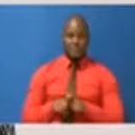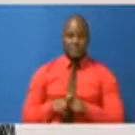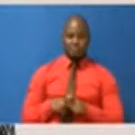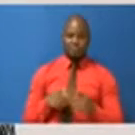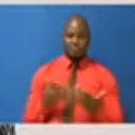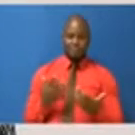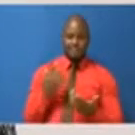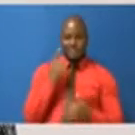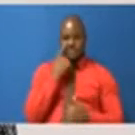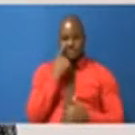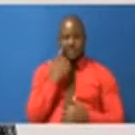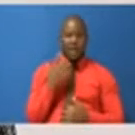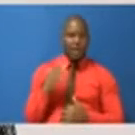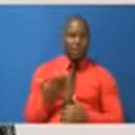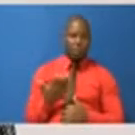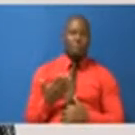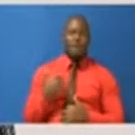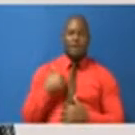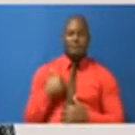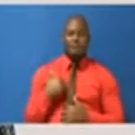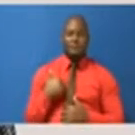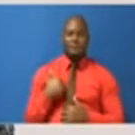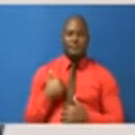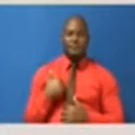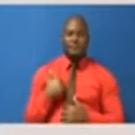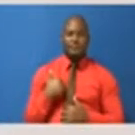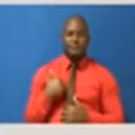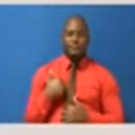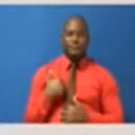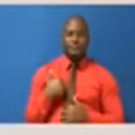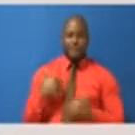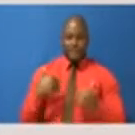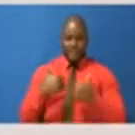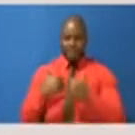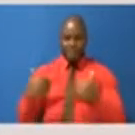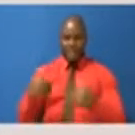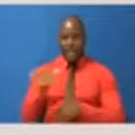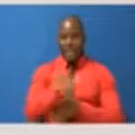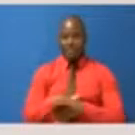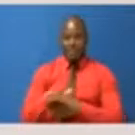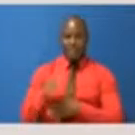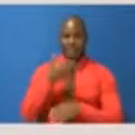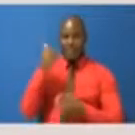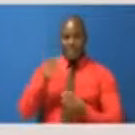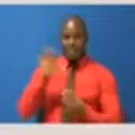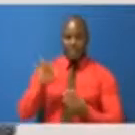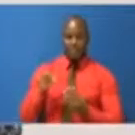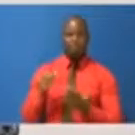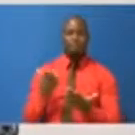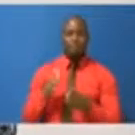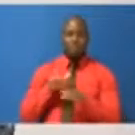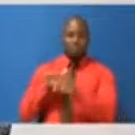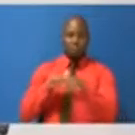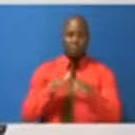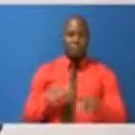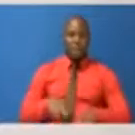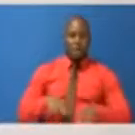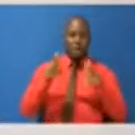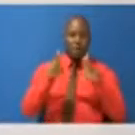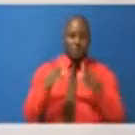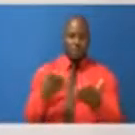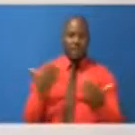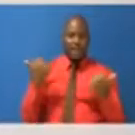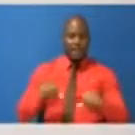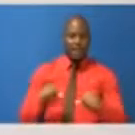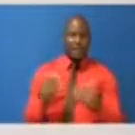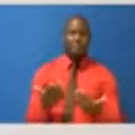look at having space designated lanes on the road where